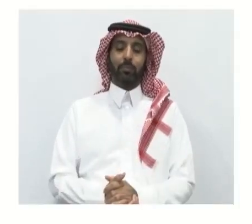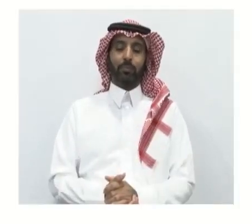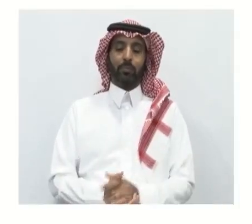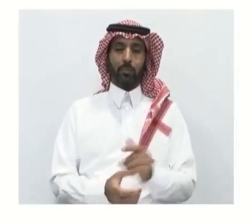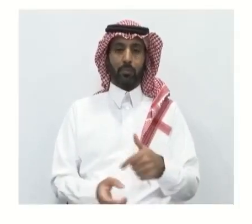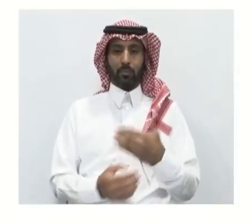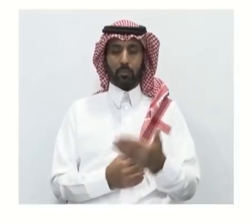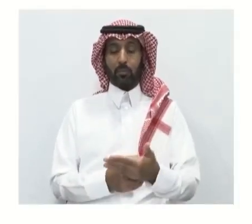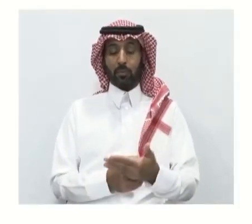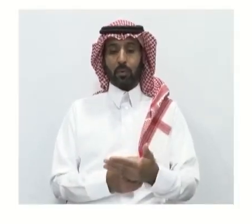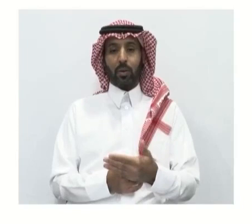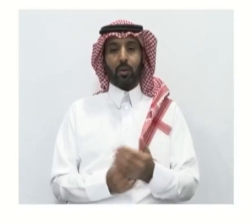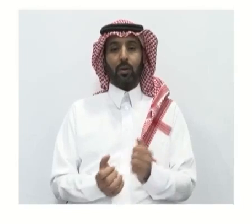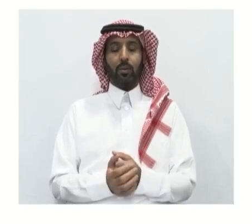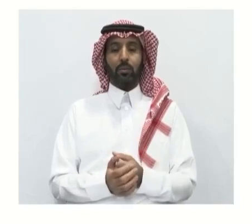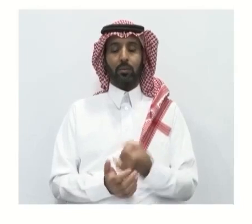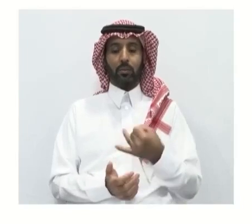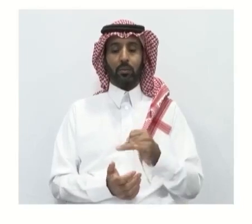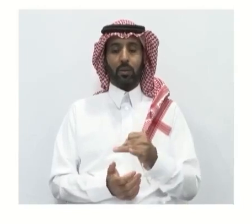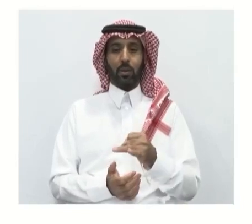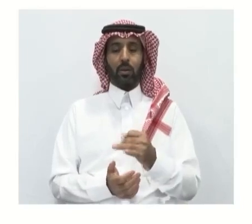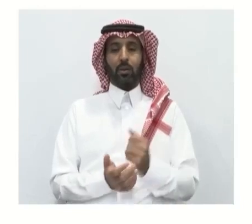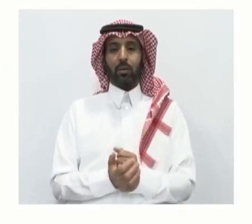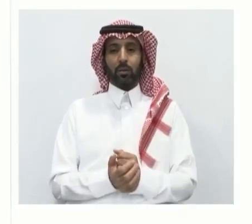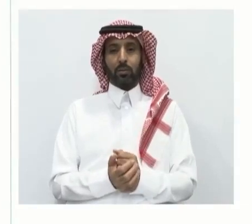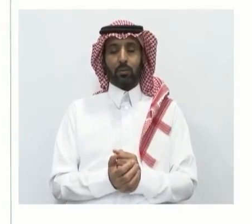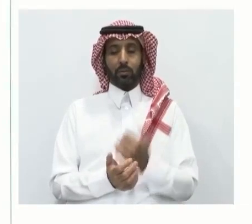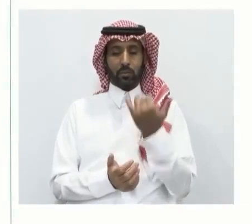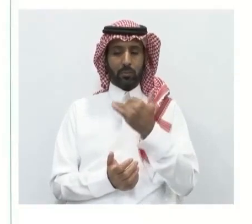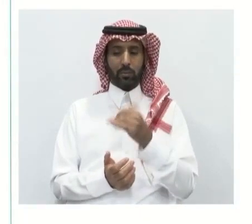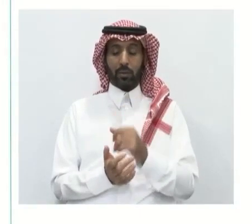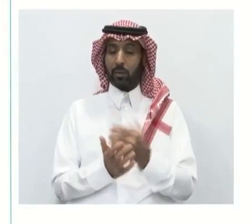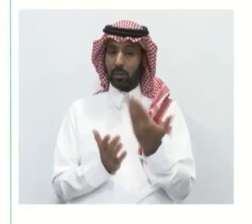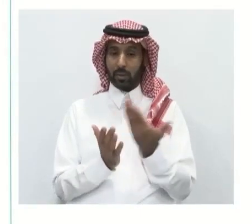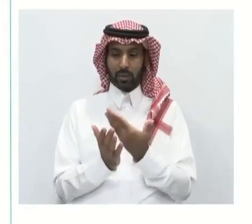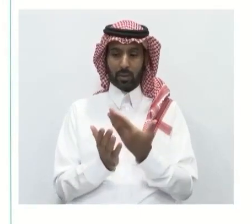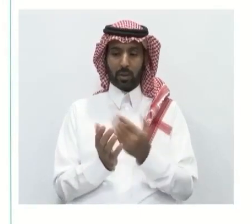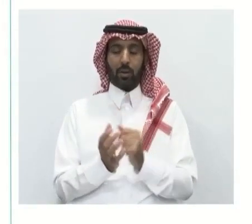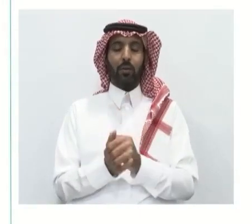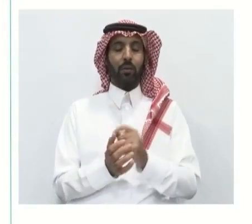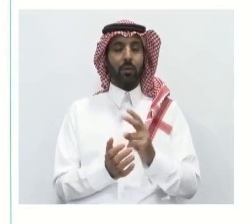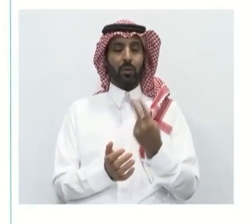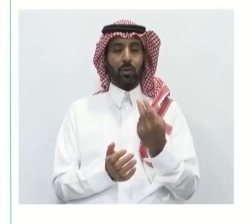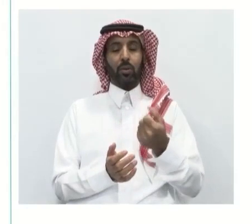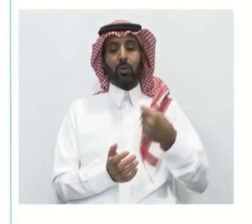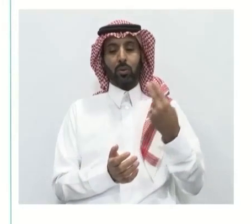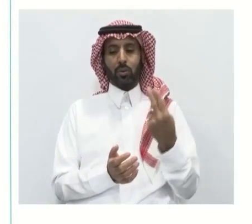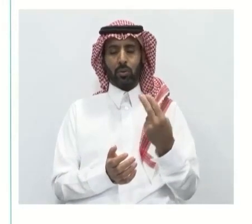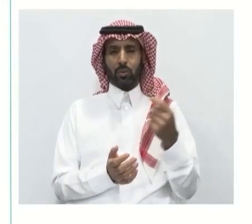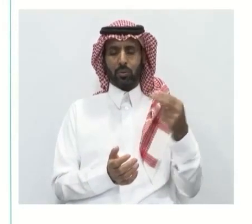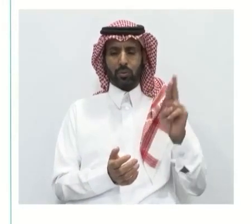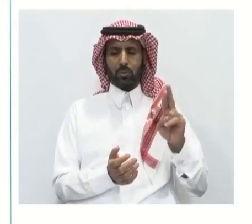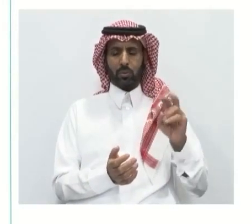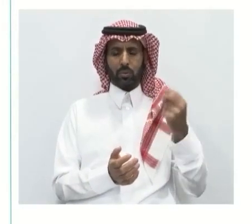today's lesson, which will be the reading of Unit 2. But before we do that, let's revise what we previously